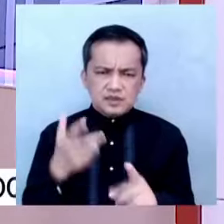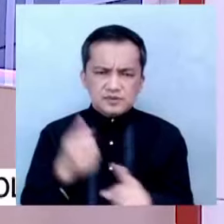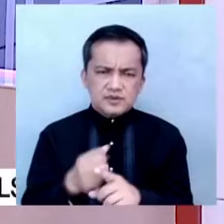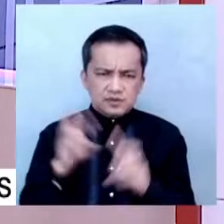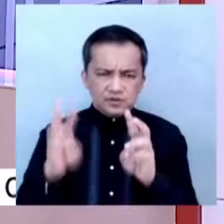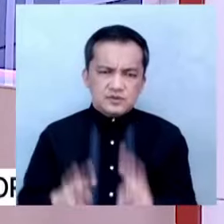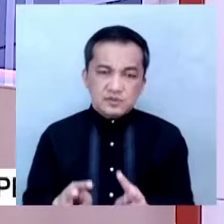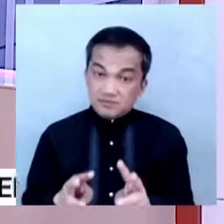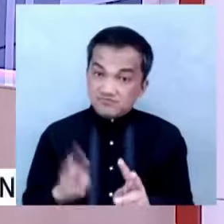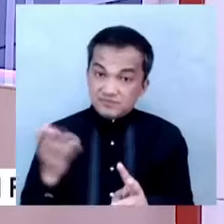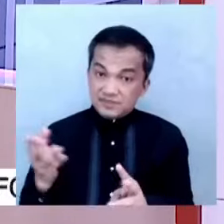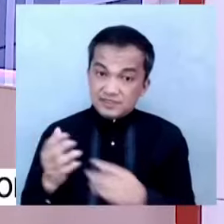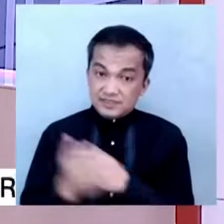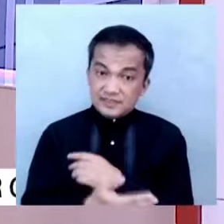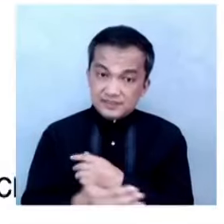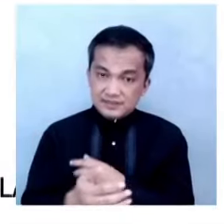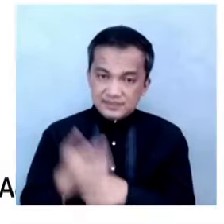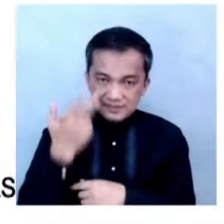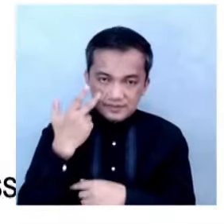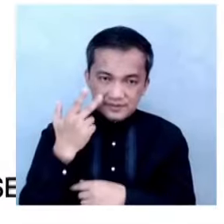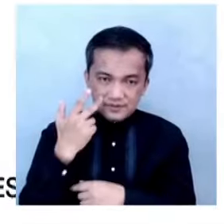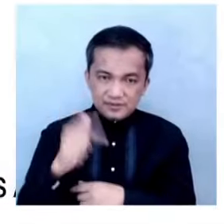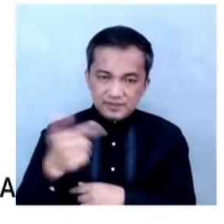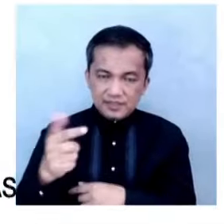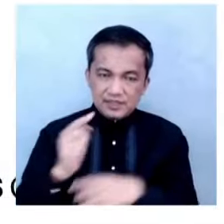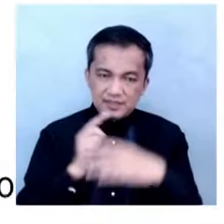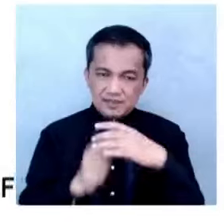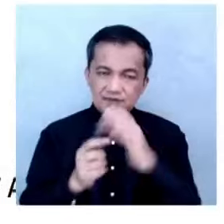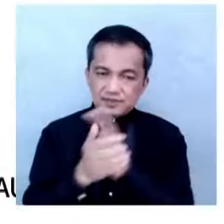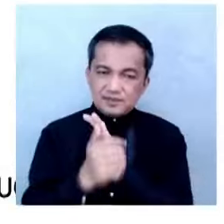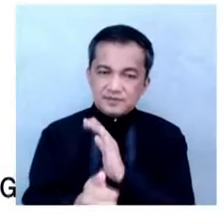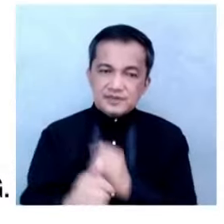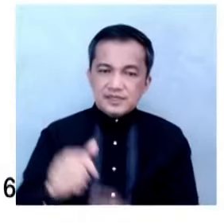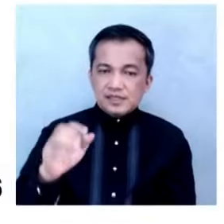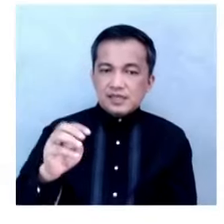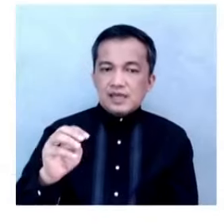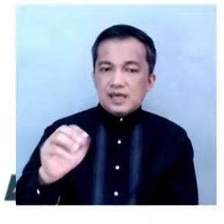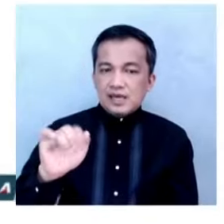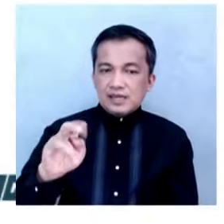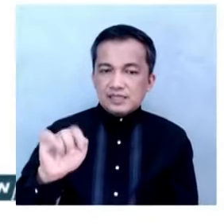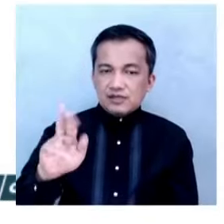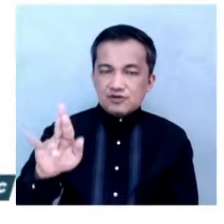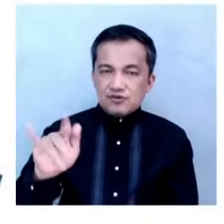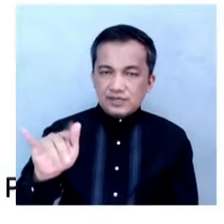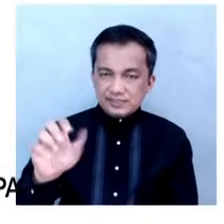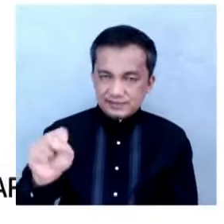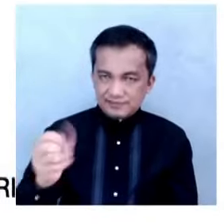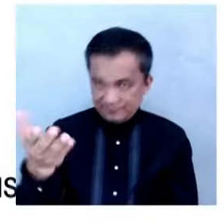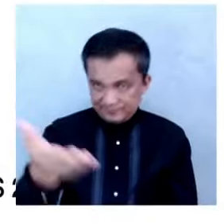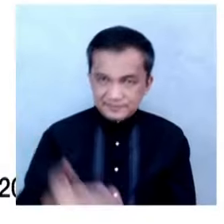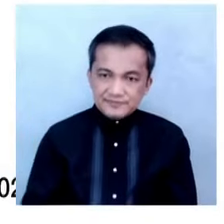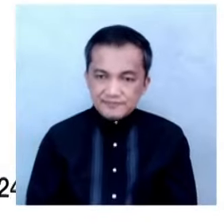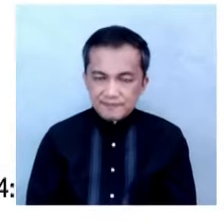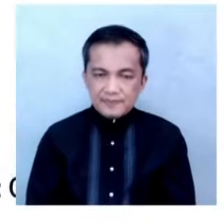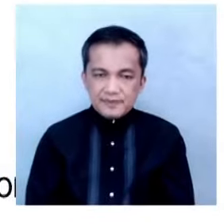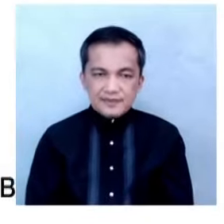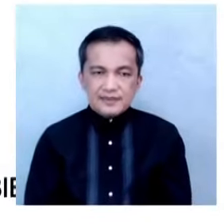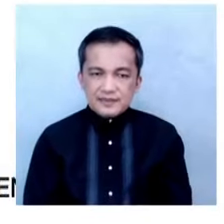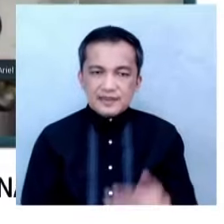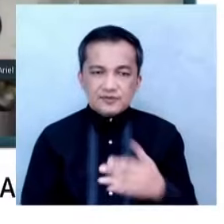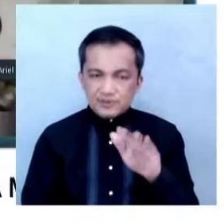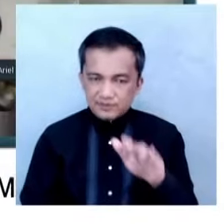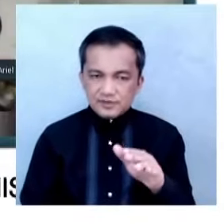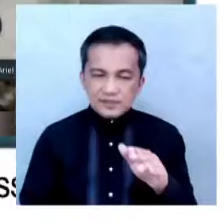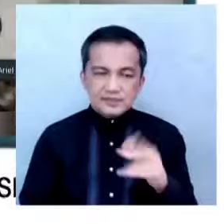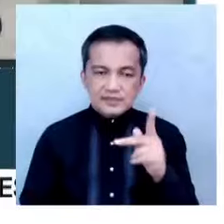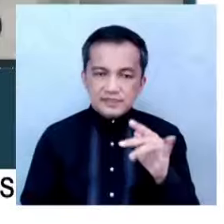conditions in the country? Let's find out from ABS-CBN resident meteorologist Ariel Rojas. Ariel? Hi, good afternoon, Carmina. Not